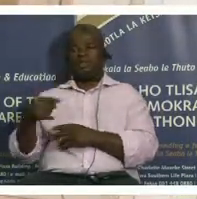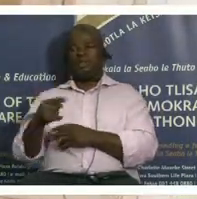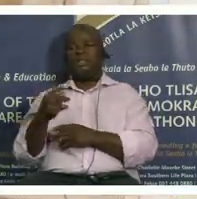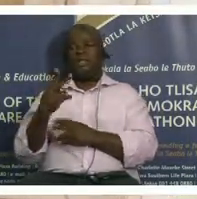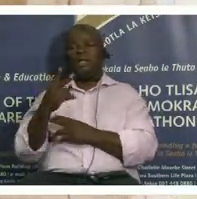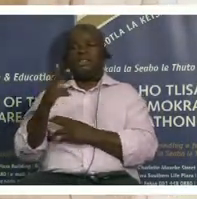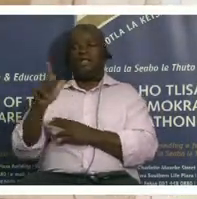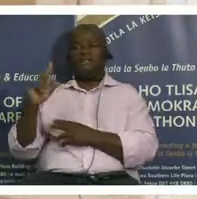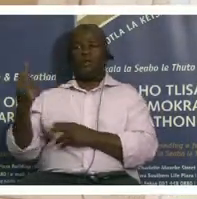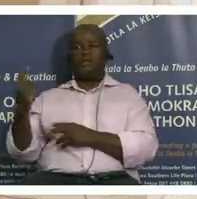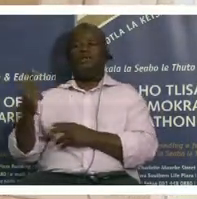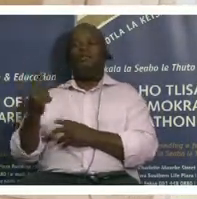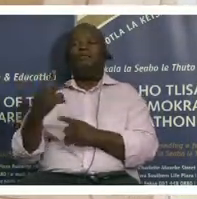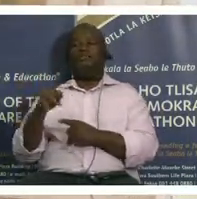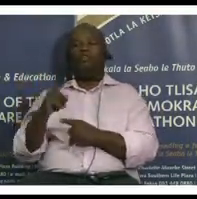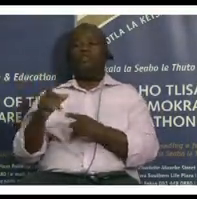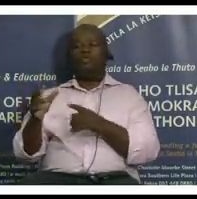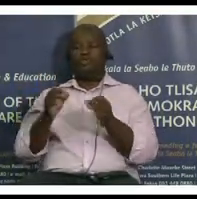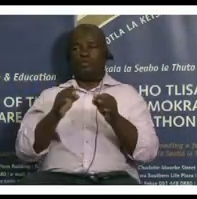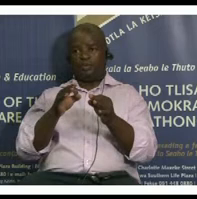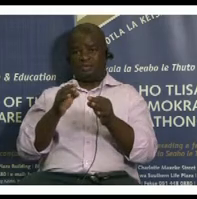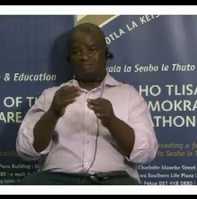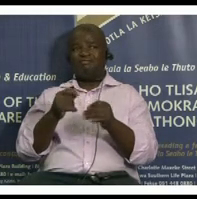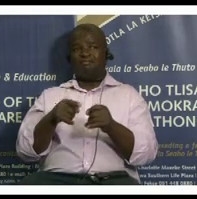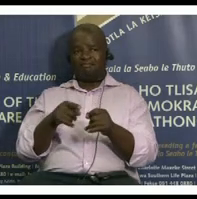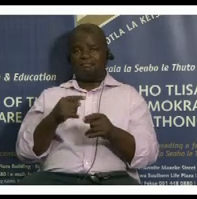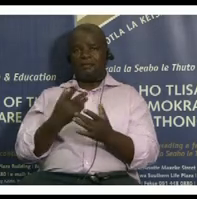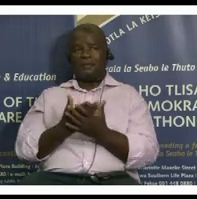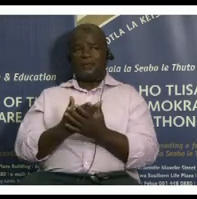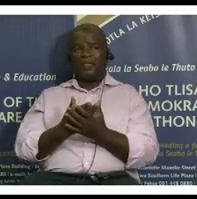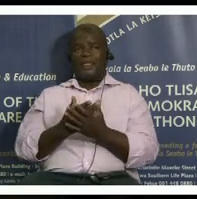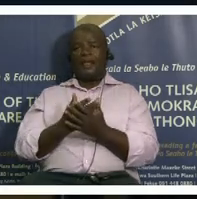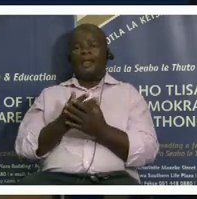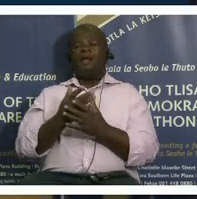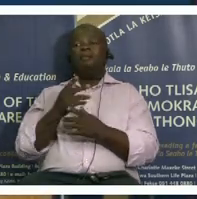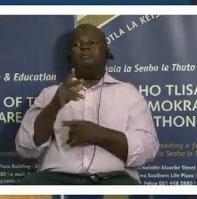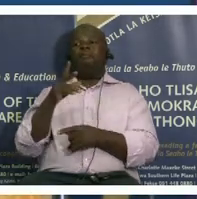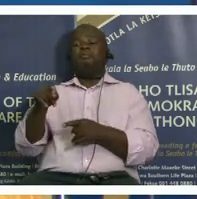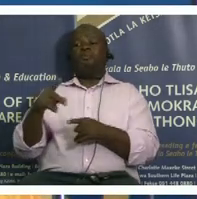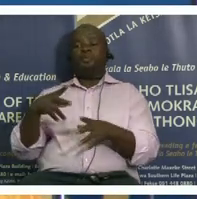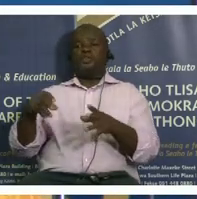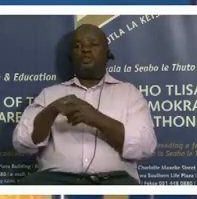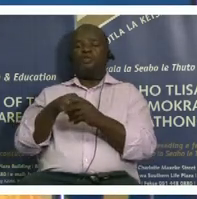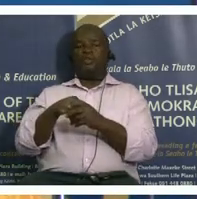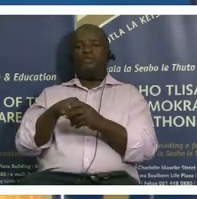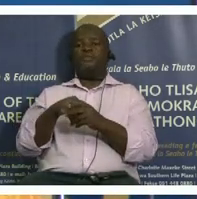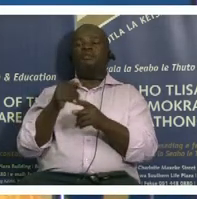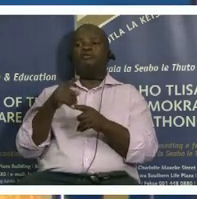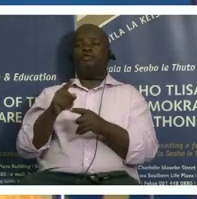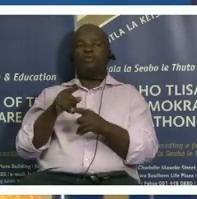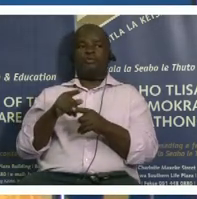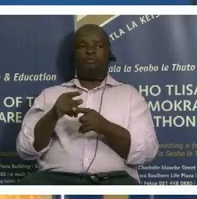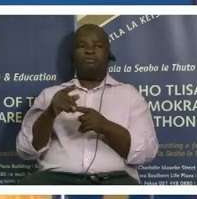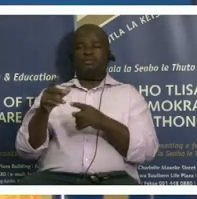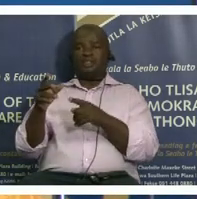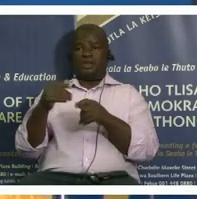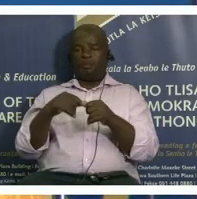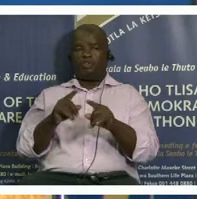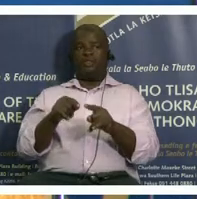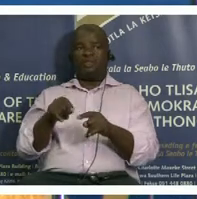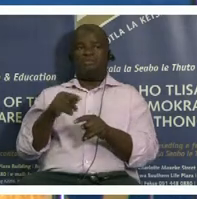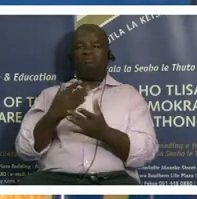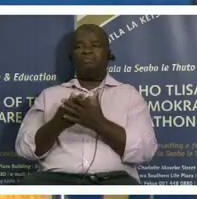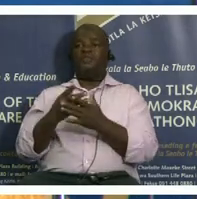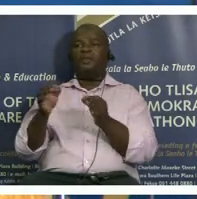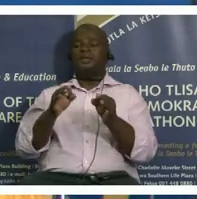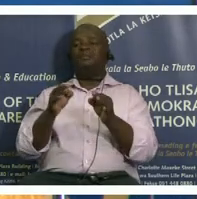26,871 job opportunities. The composition of the participants of these job opportunities is aligned to